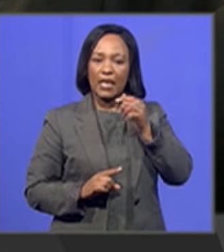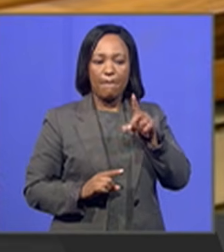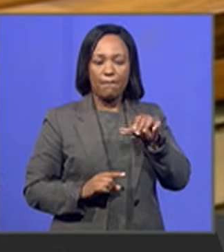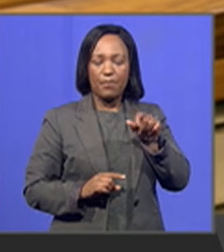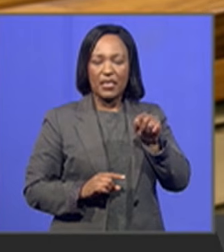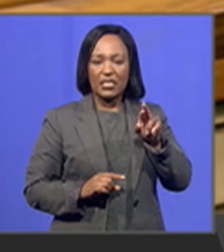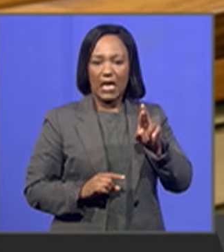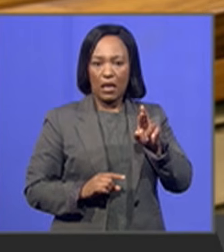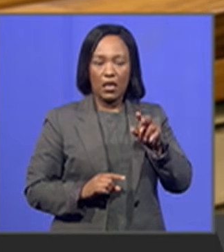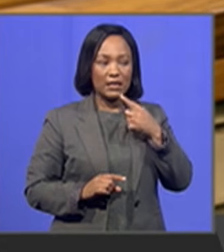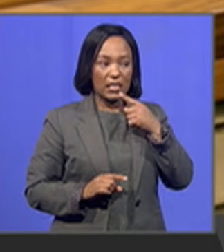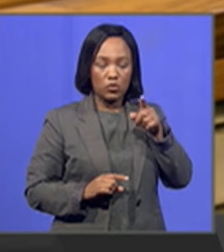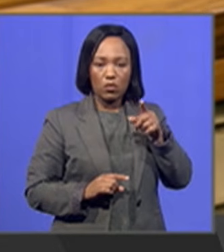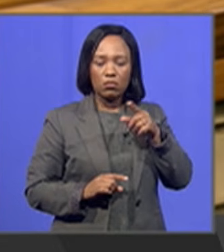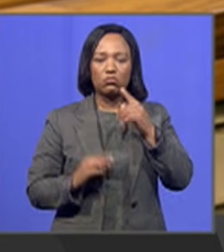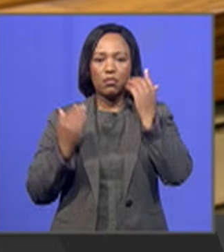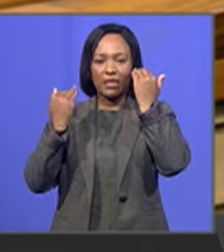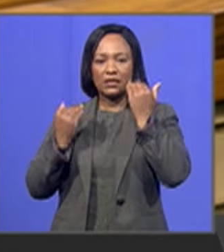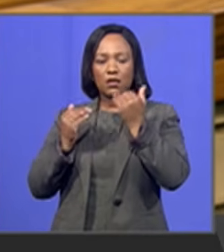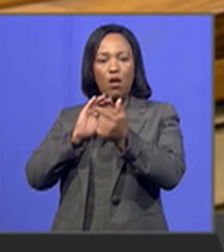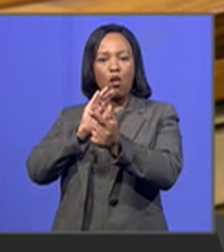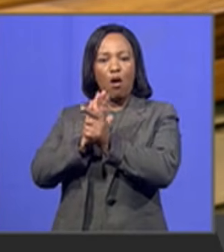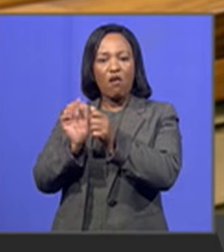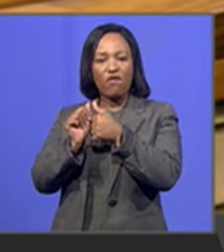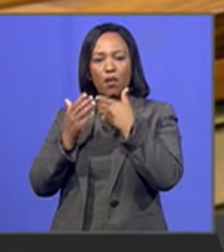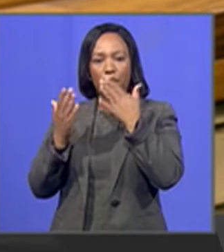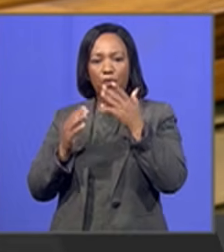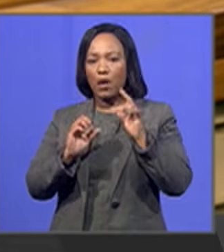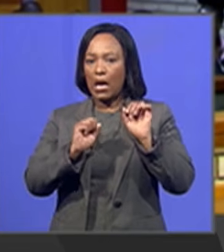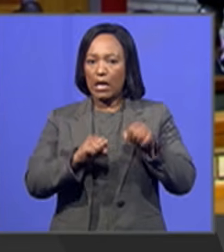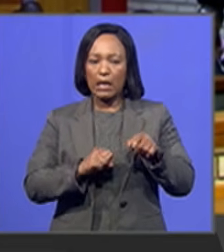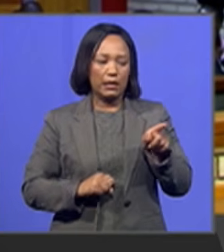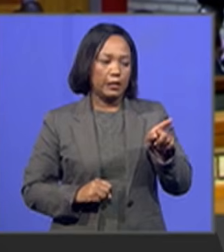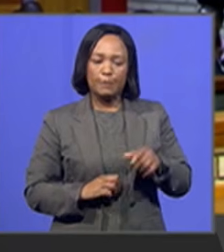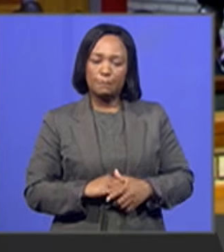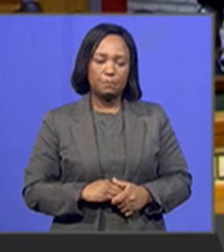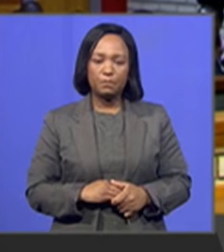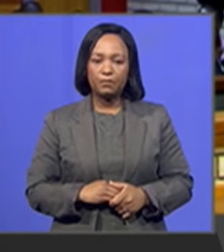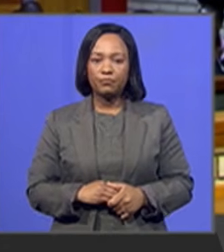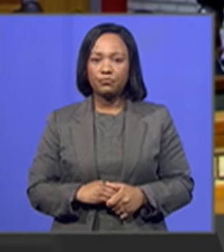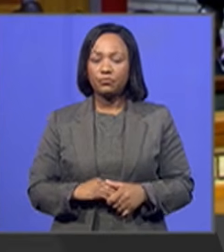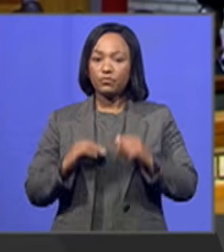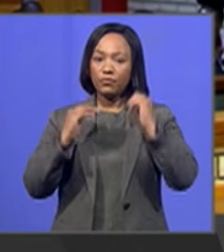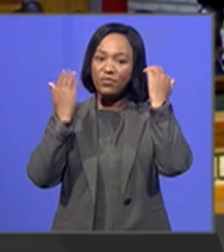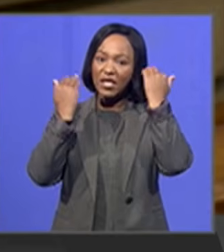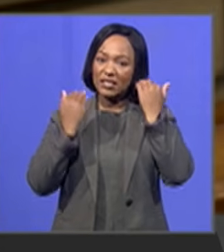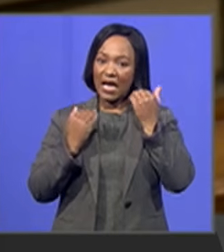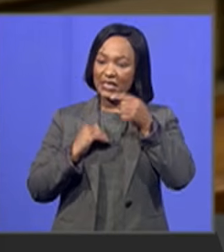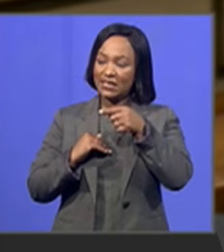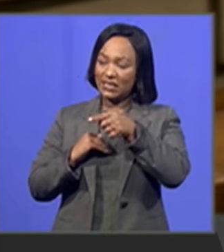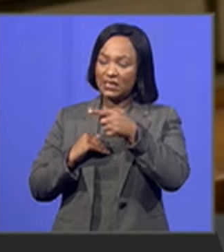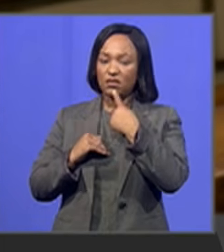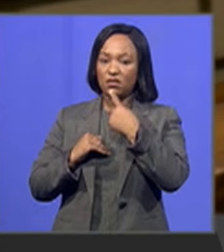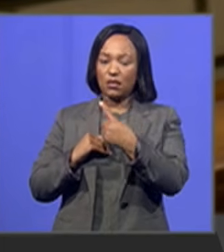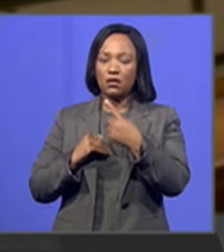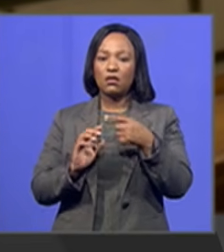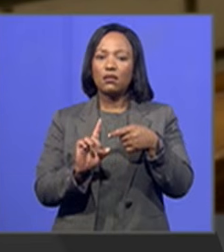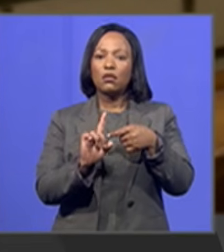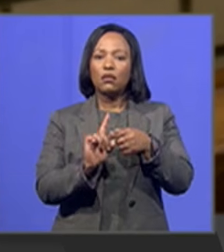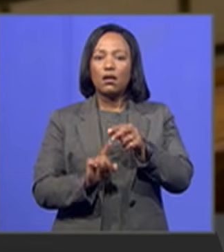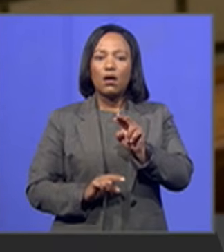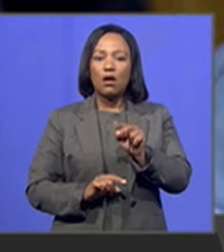not properly apply the law in refusing the appellant bail. Moahlodi Mosopa o boletse hape hore Nkosi ha so